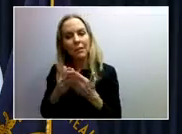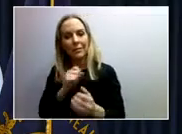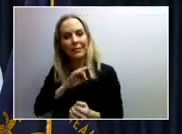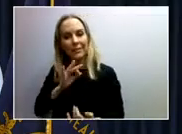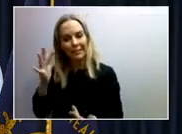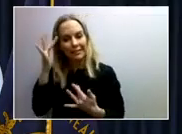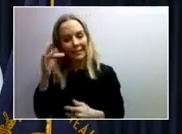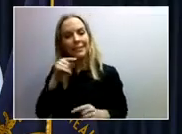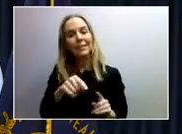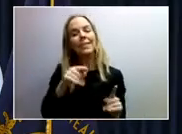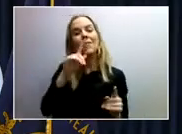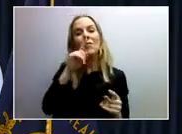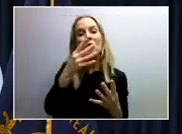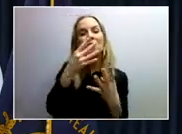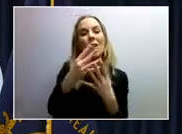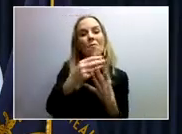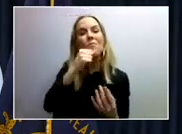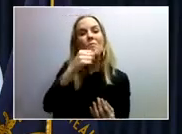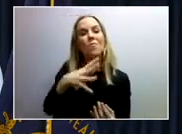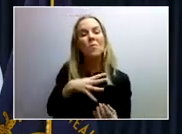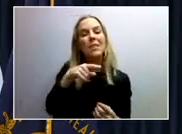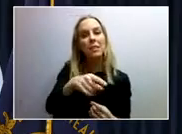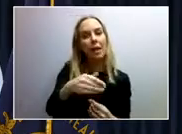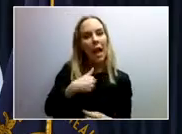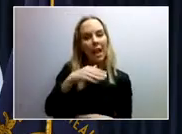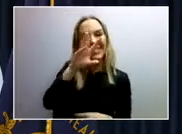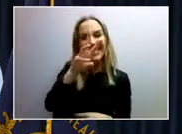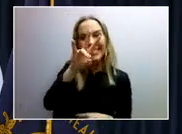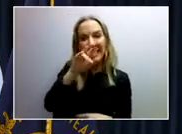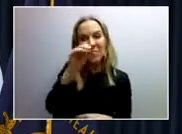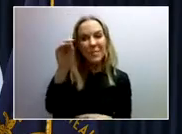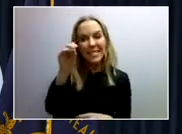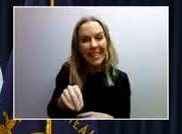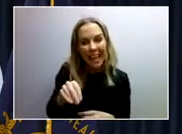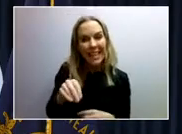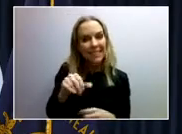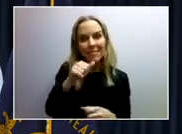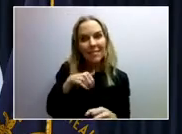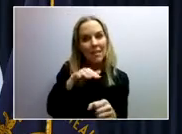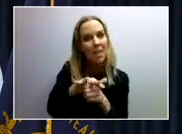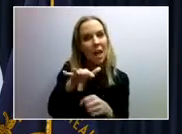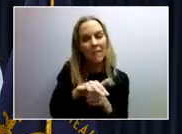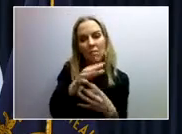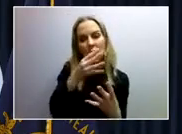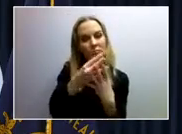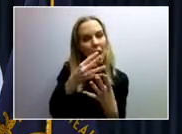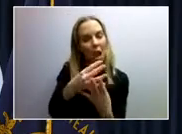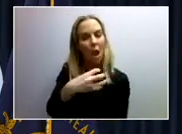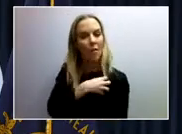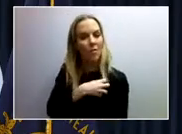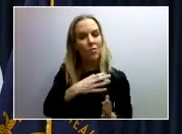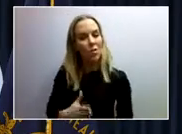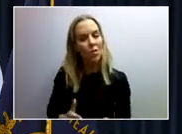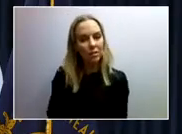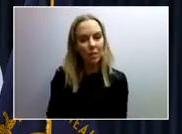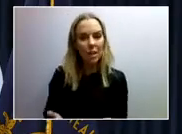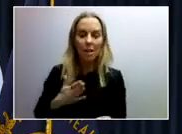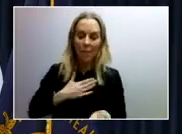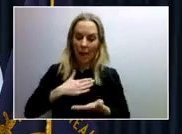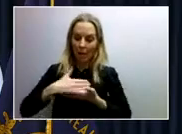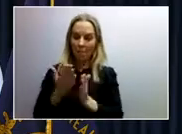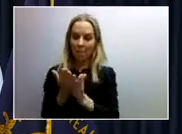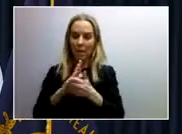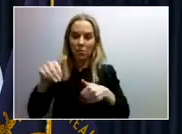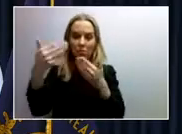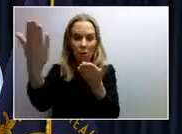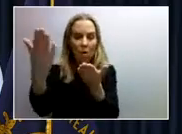vacancy rate for correctional officers. My budget is going to do what we hope is a lot to help address